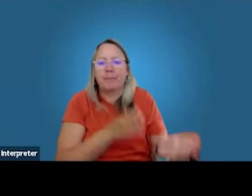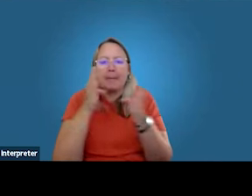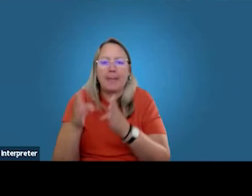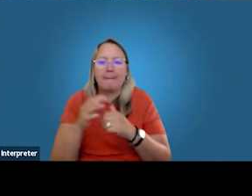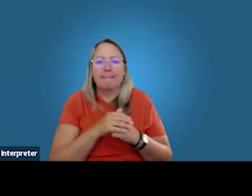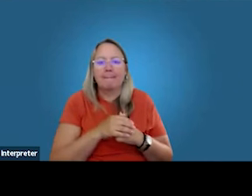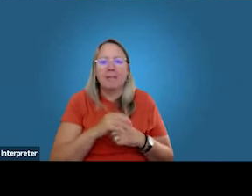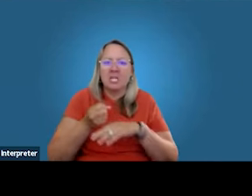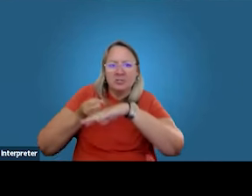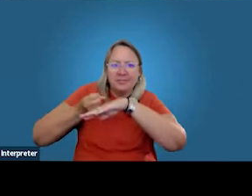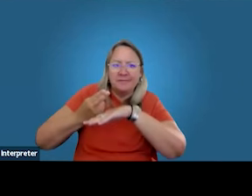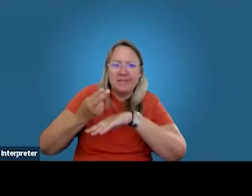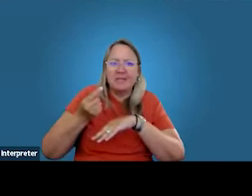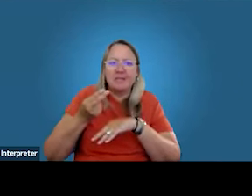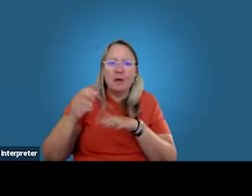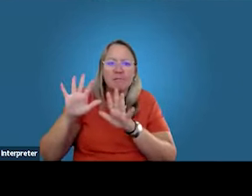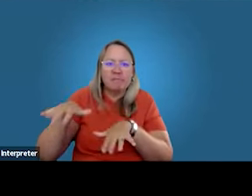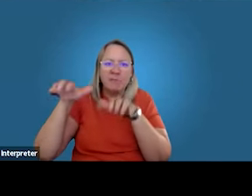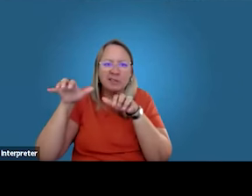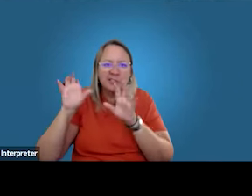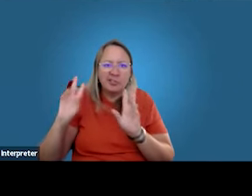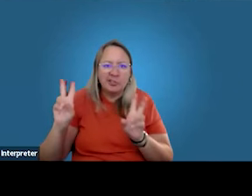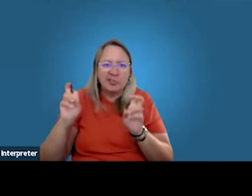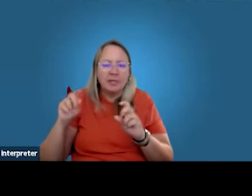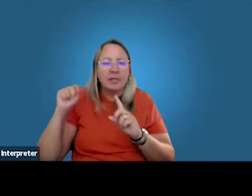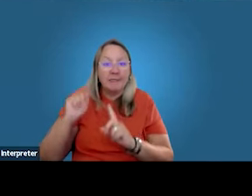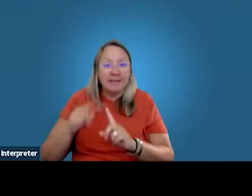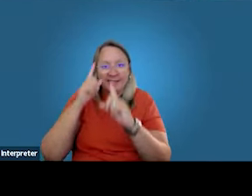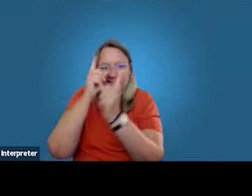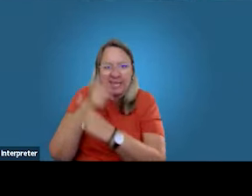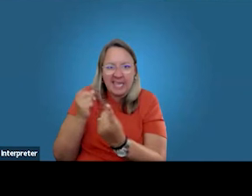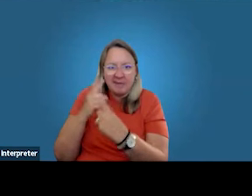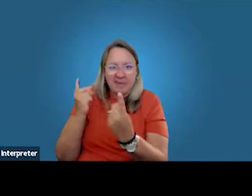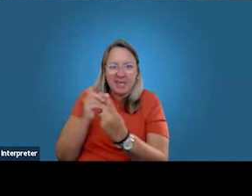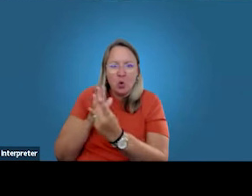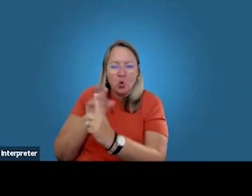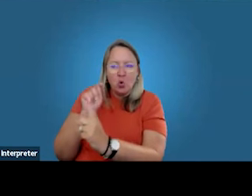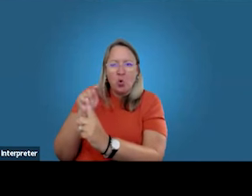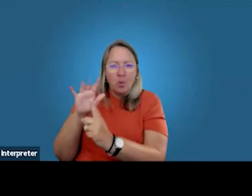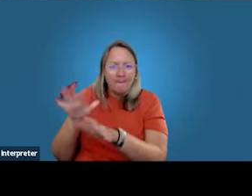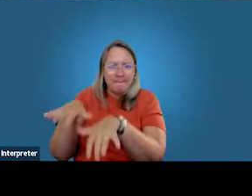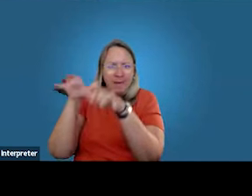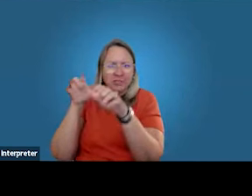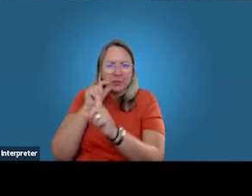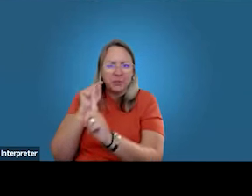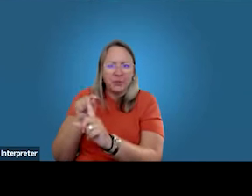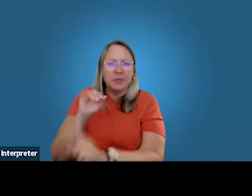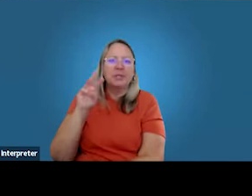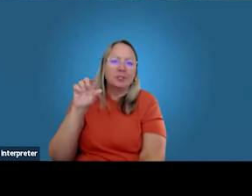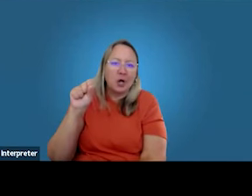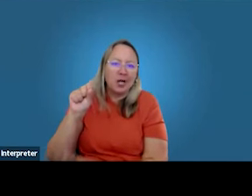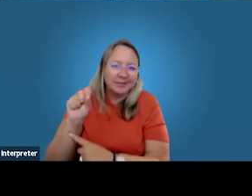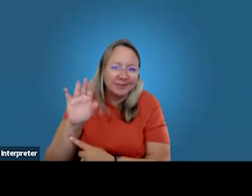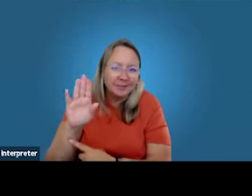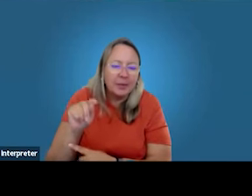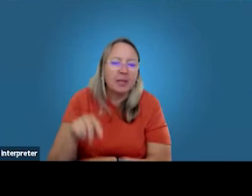have defeat the monster. So this is enemy driven. So it's what is that monster? So Jaws is a classic example, but the